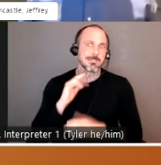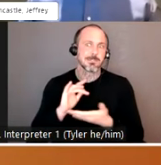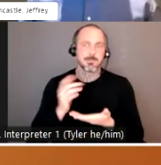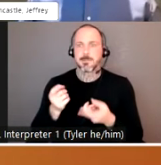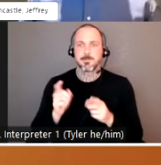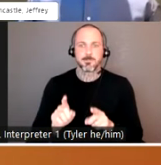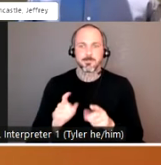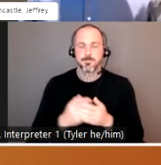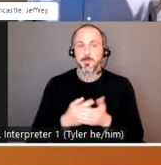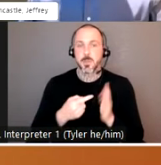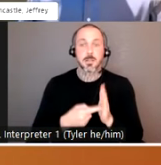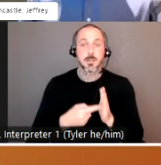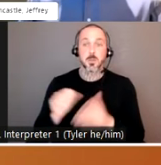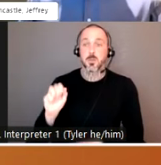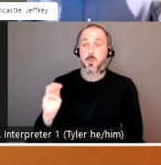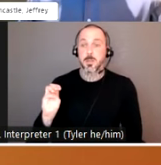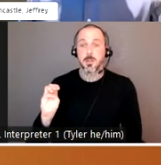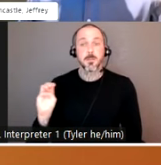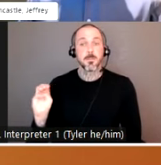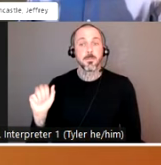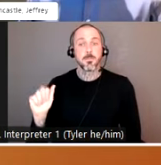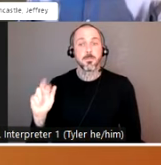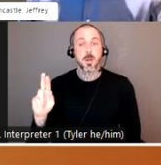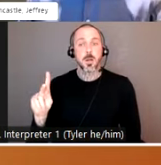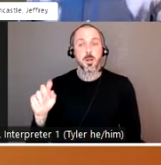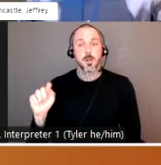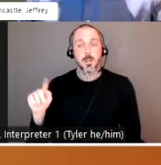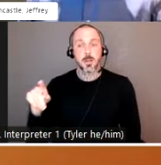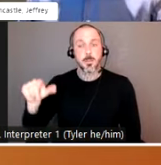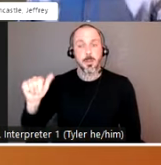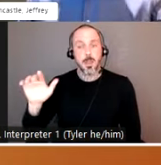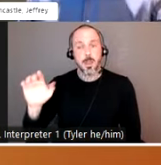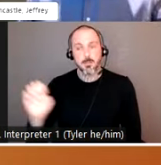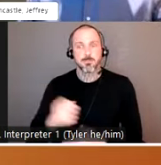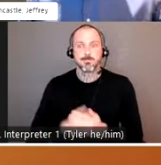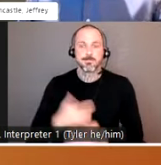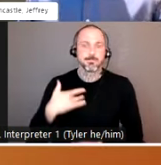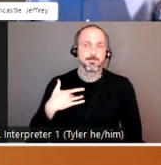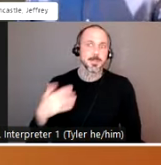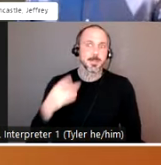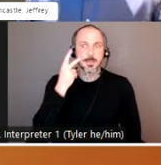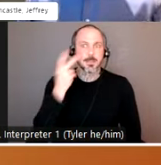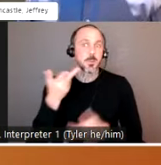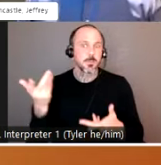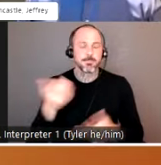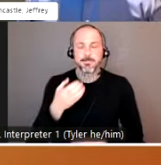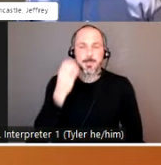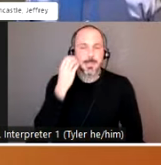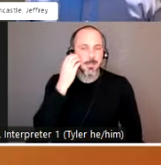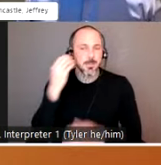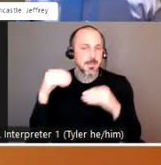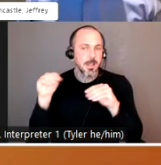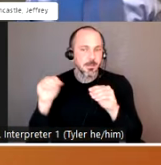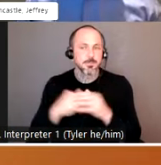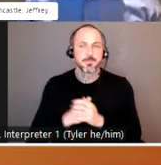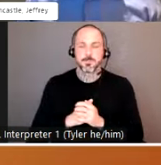The most common variation that we're seeing is a victim is selling, let's say, a cell phone, and the person,